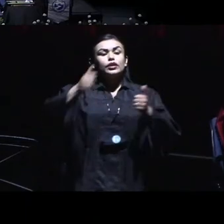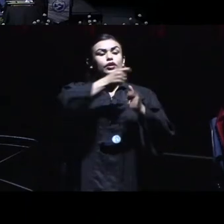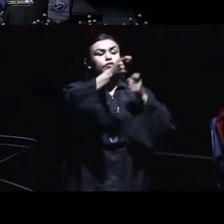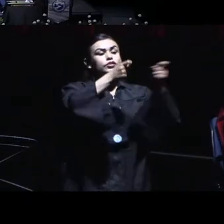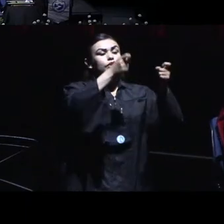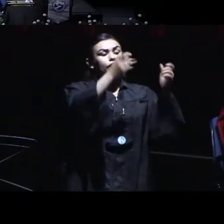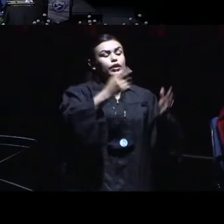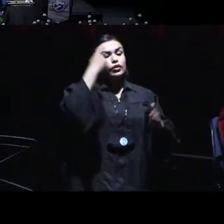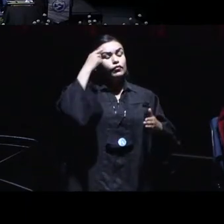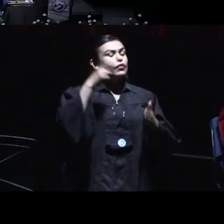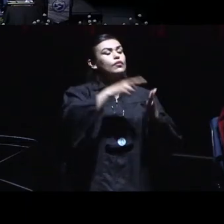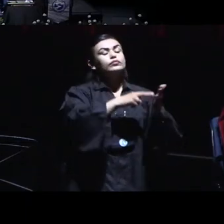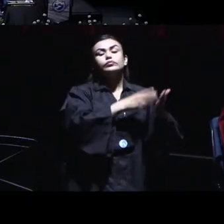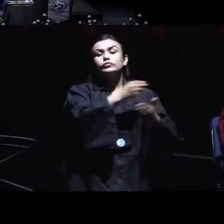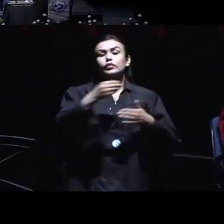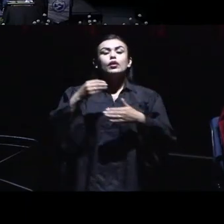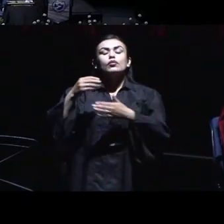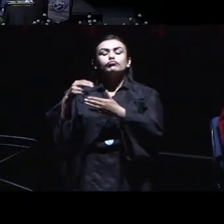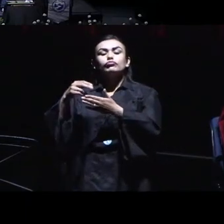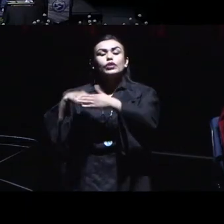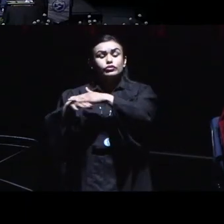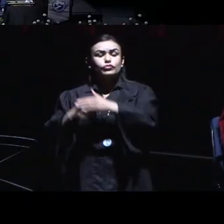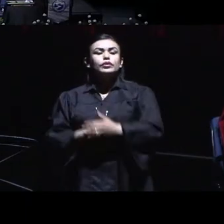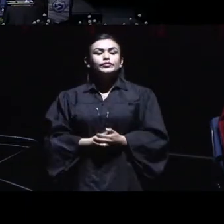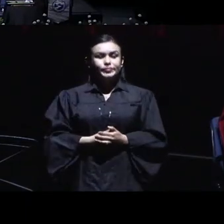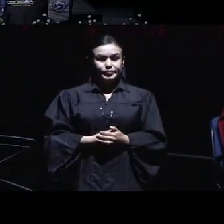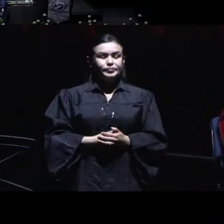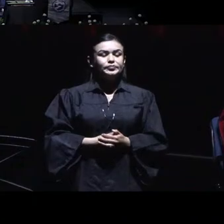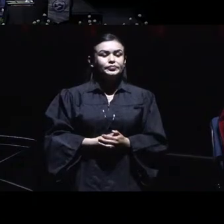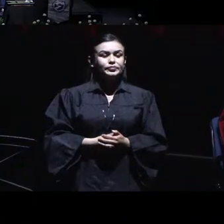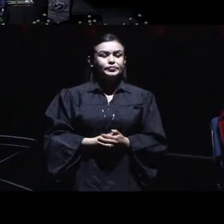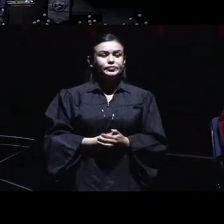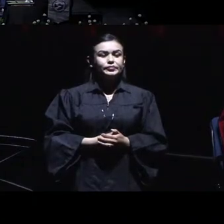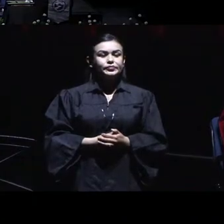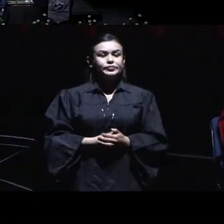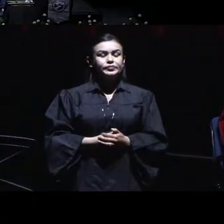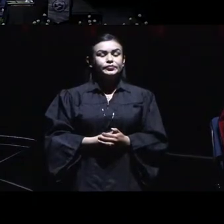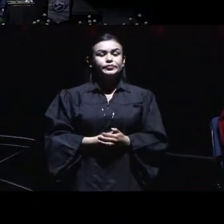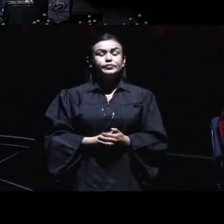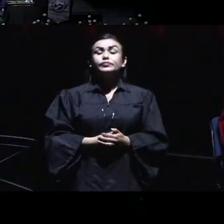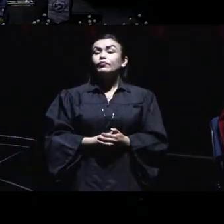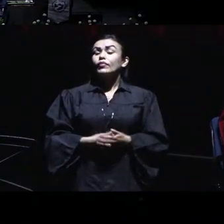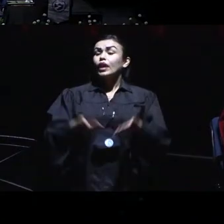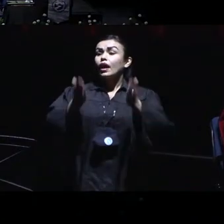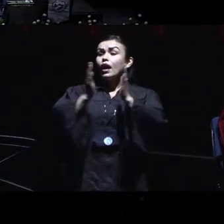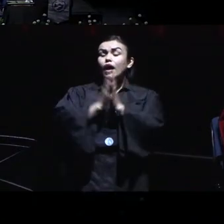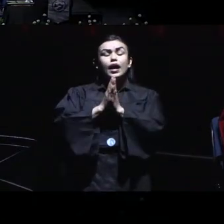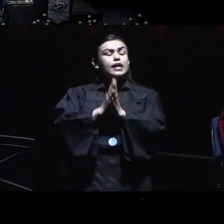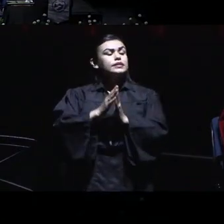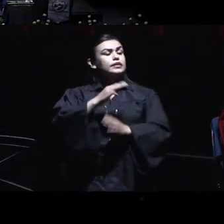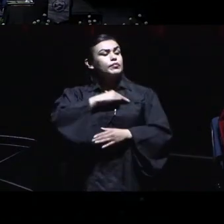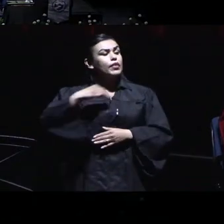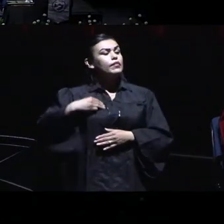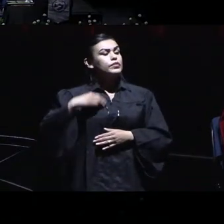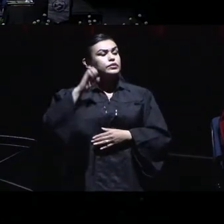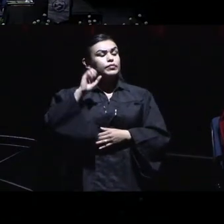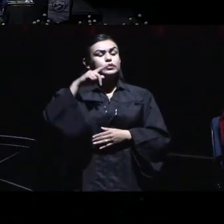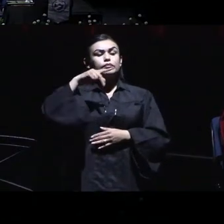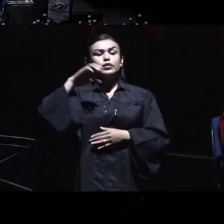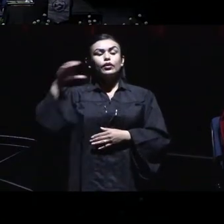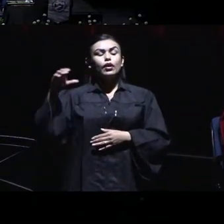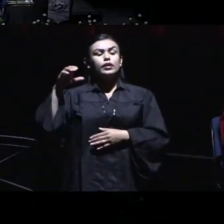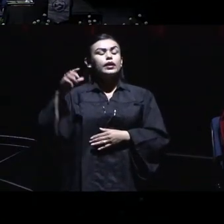and Registrar. I ask that members of El Paso Community